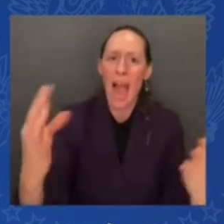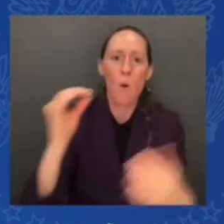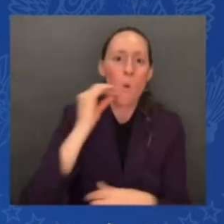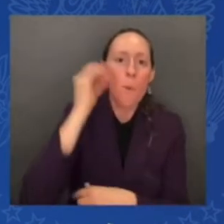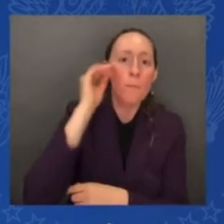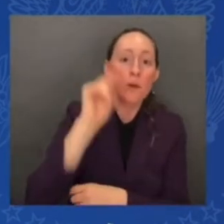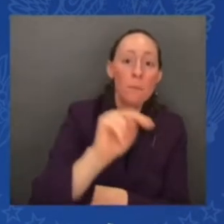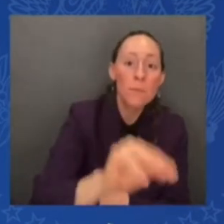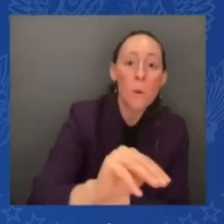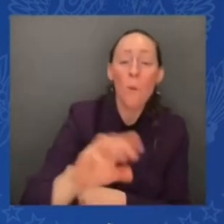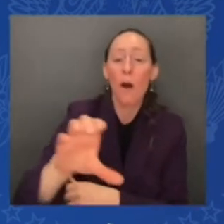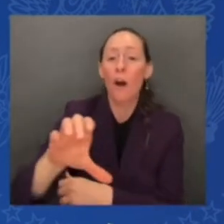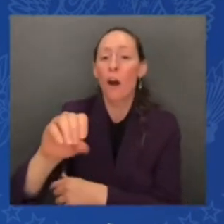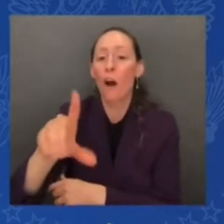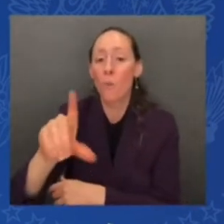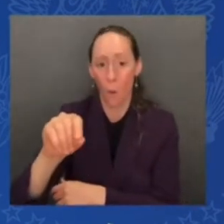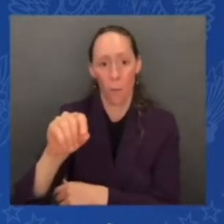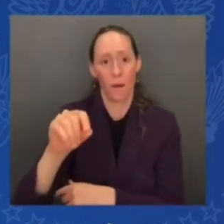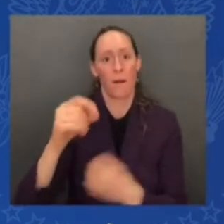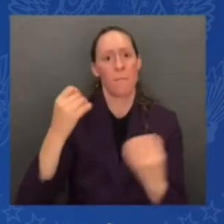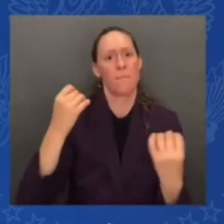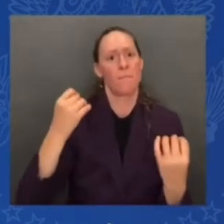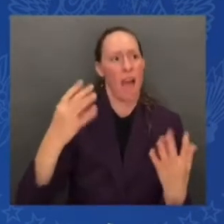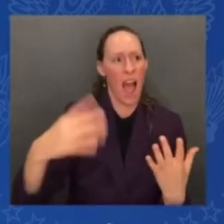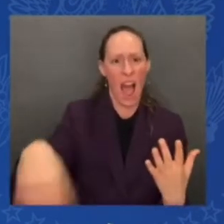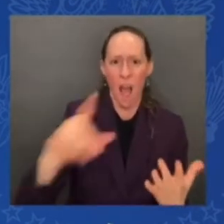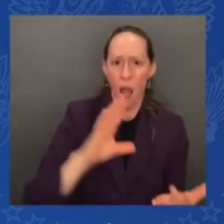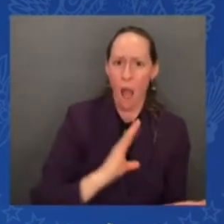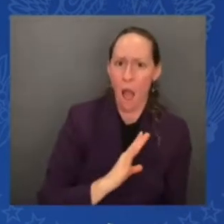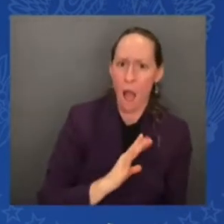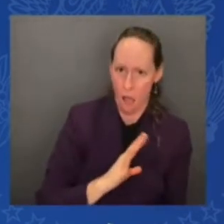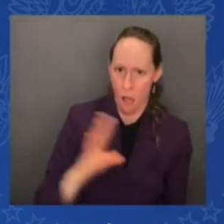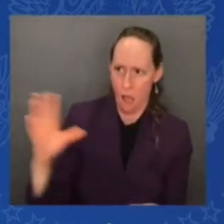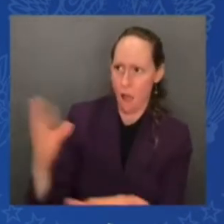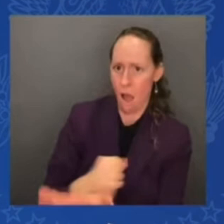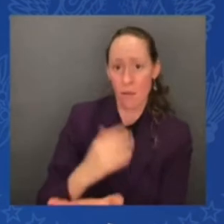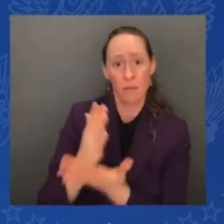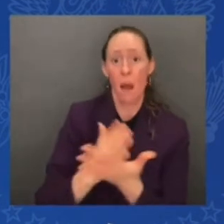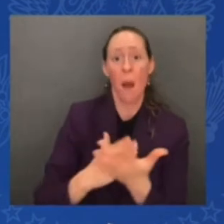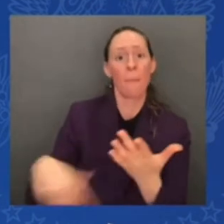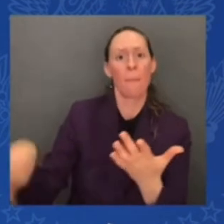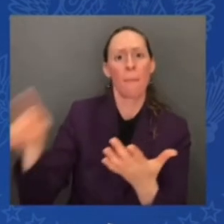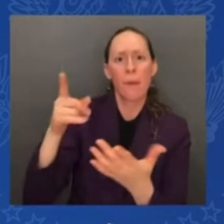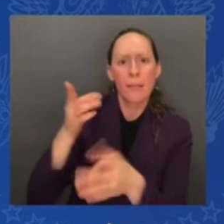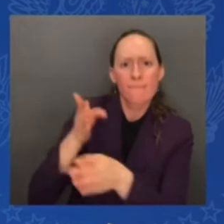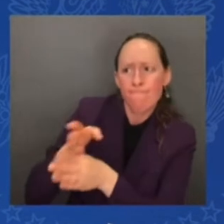energy for up to 3 million Americans. 3 million.